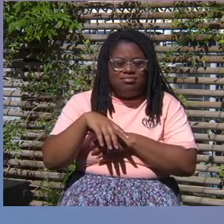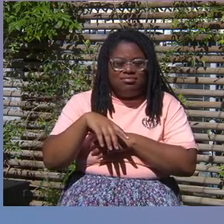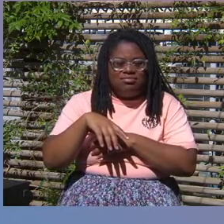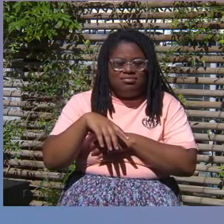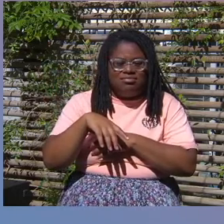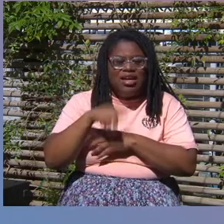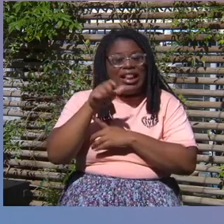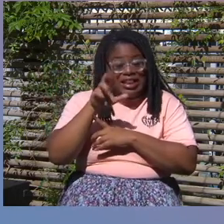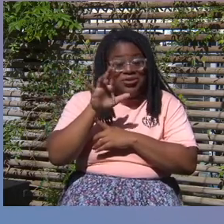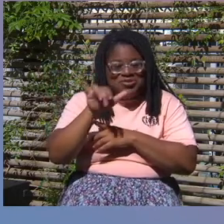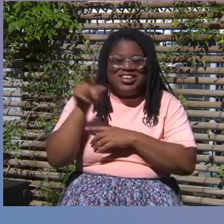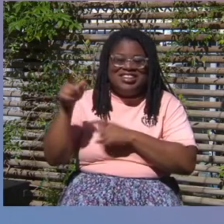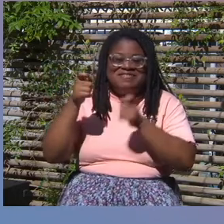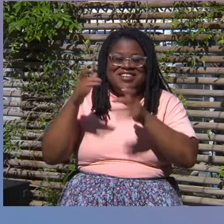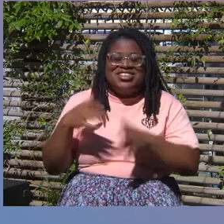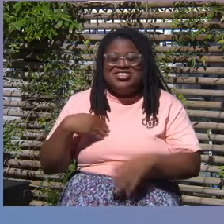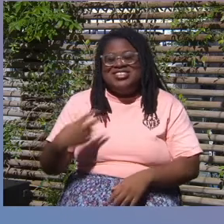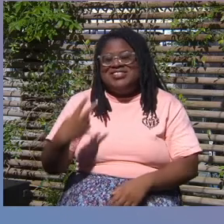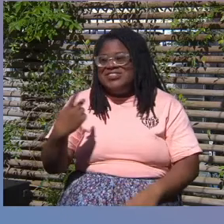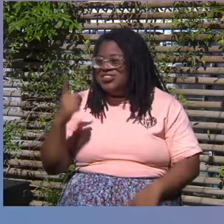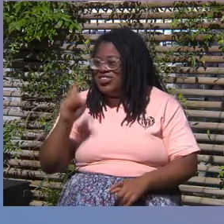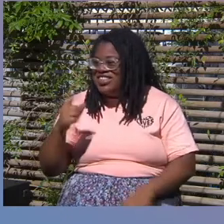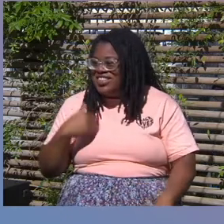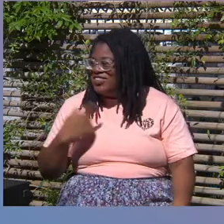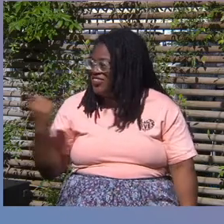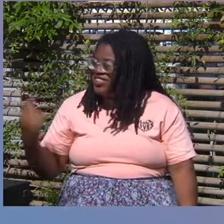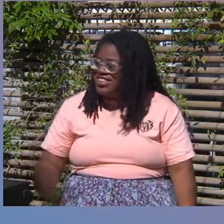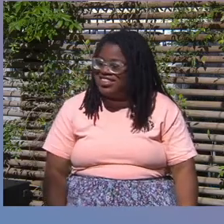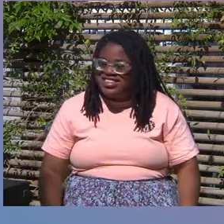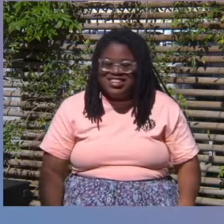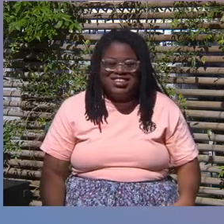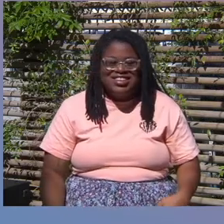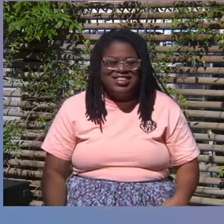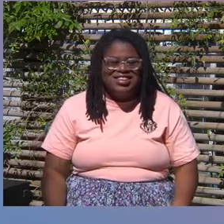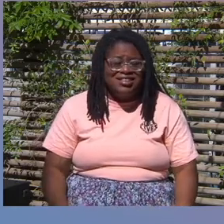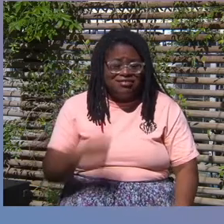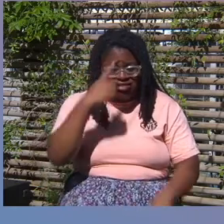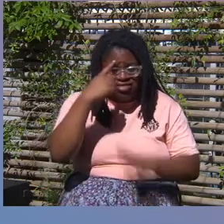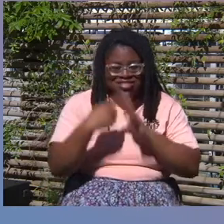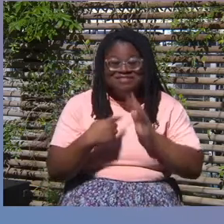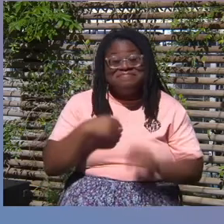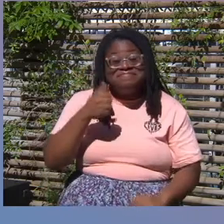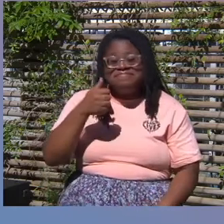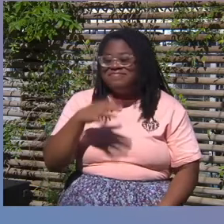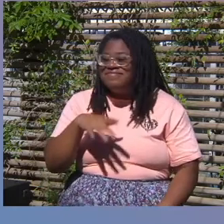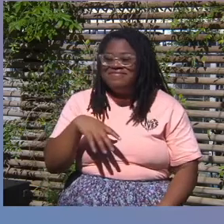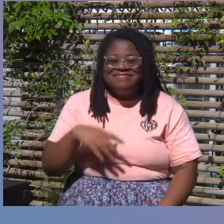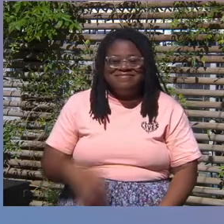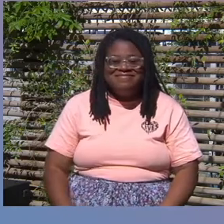amazing. Leroy, we take two questions briefly. Sorry, off the time. Okay, let's start right here.